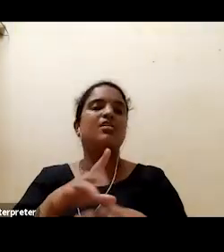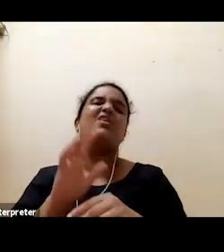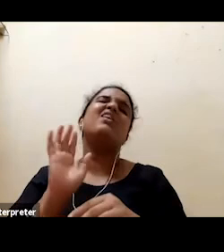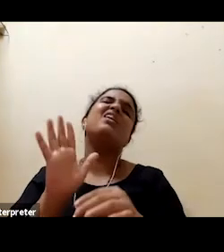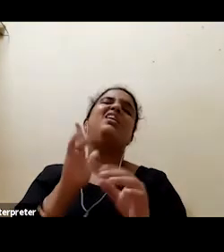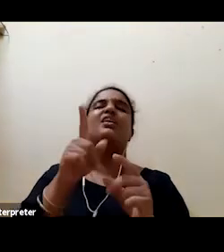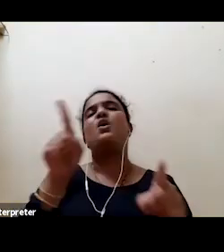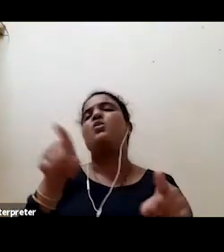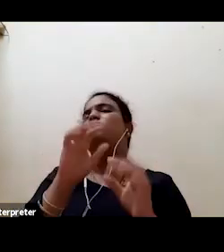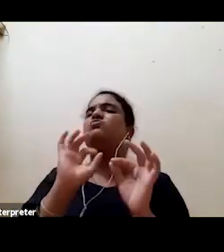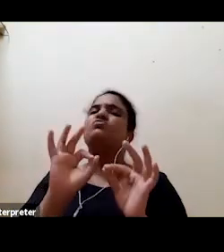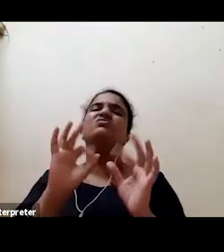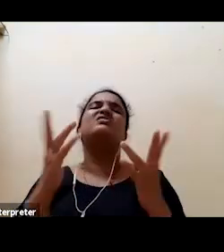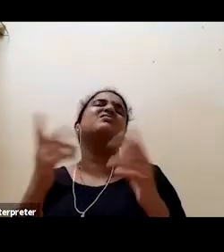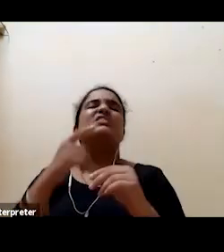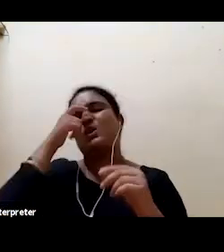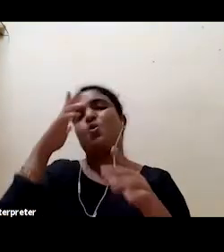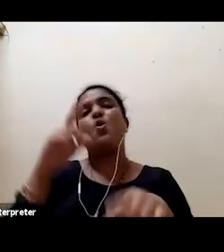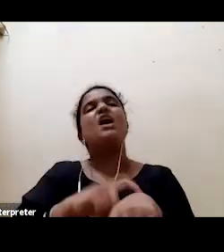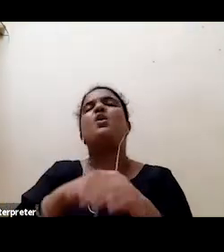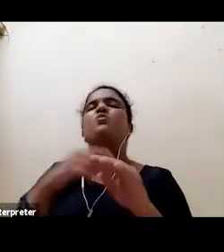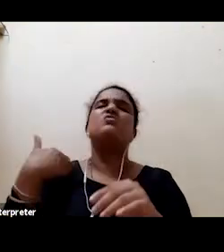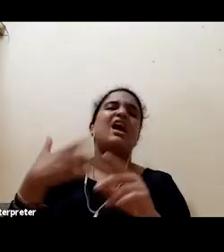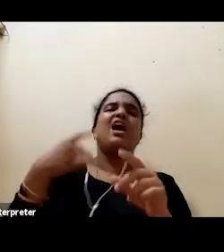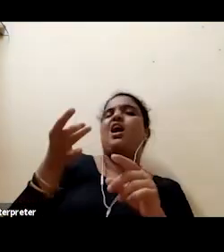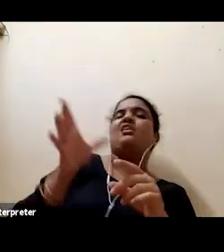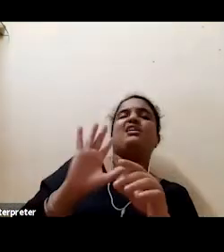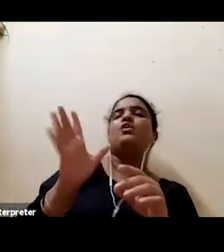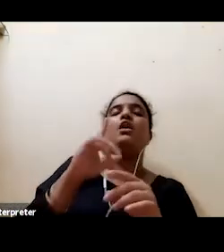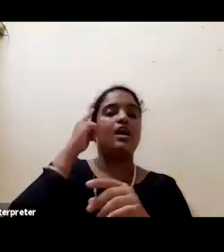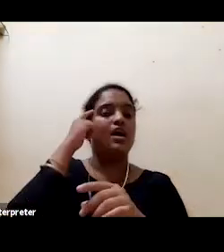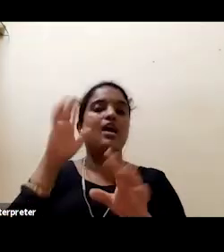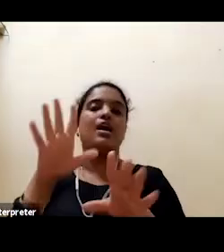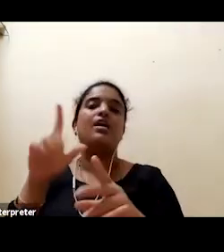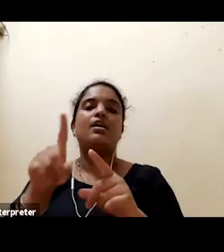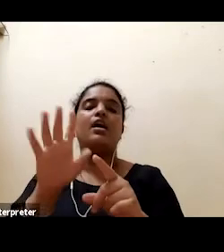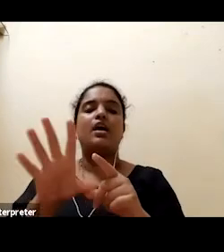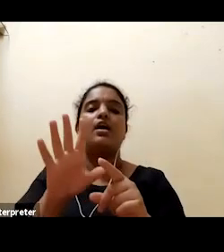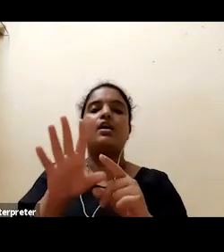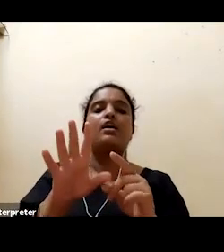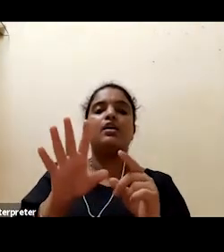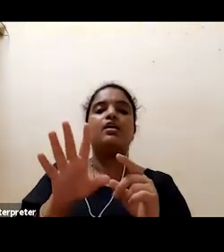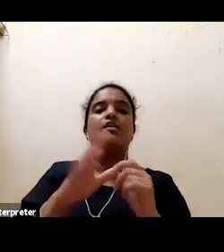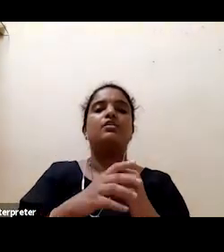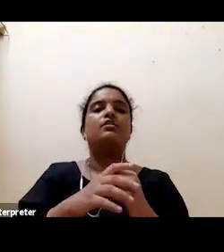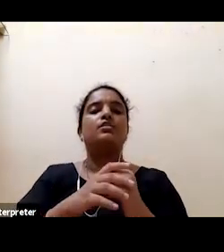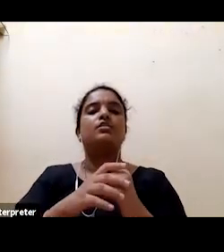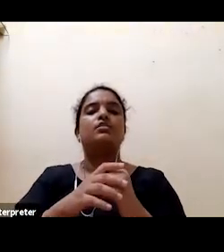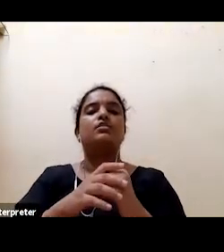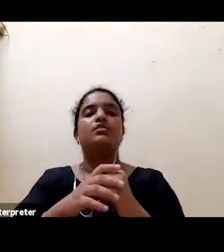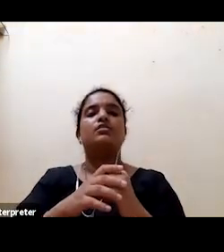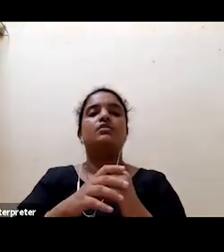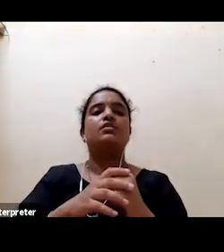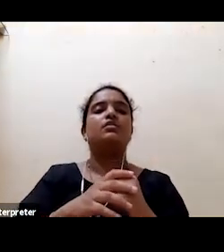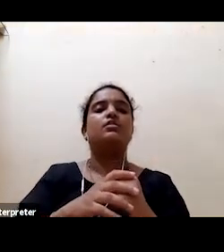I have written this just spending so much time, I don't want to delete this. So that kind of attachment to your work is there, and